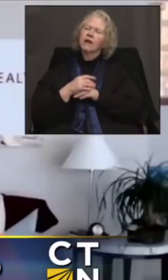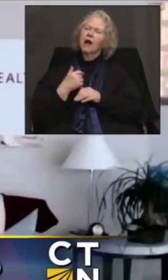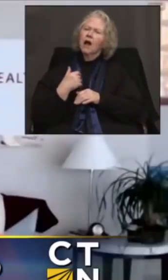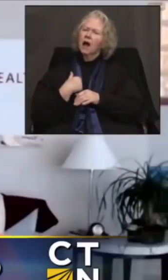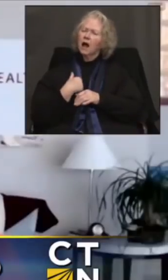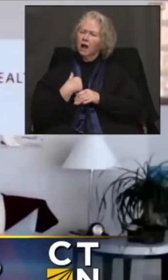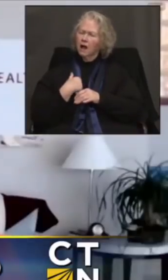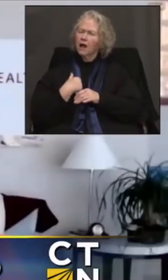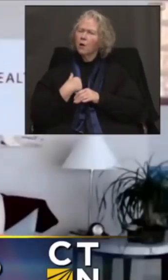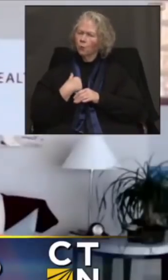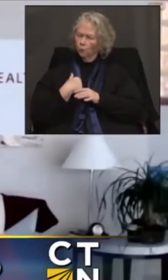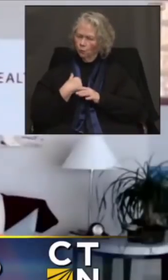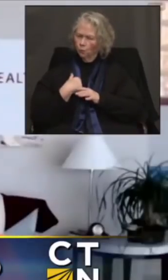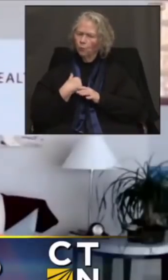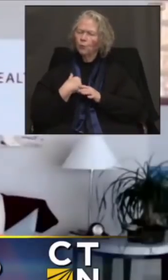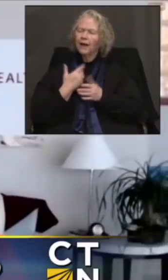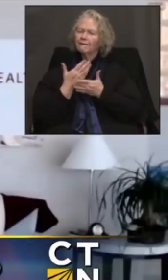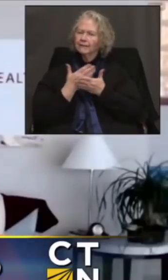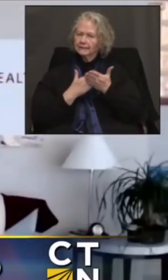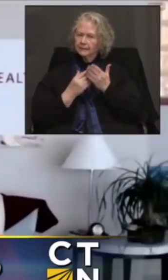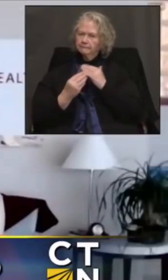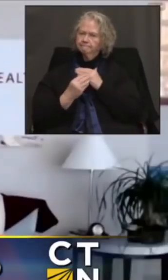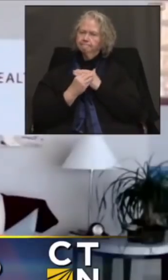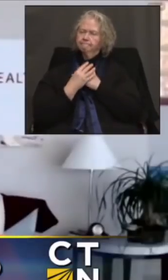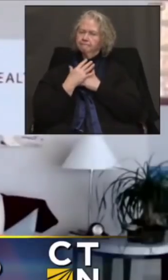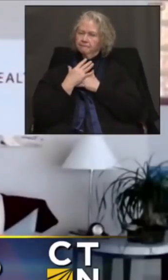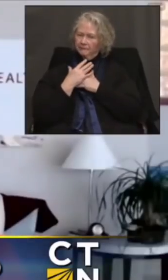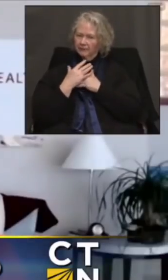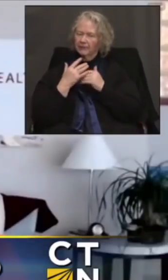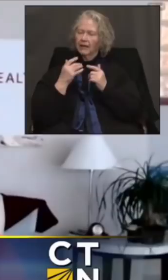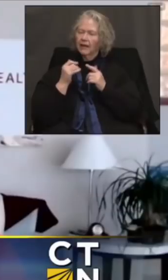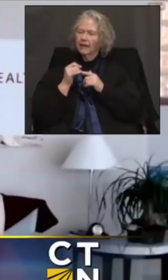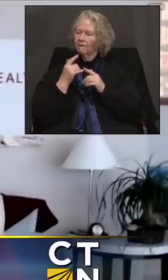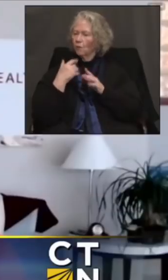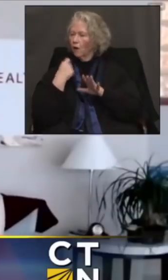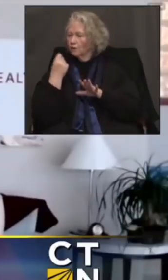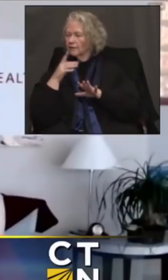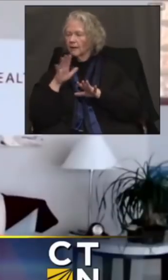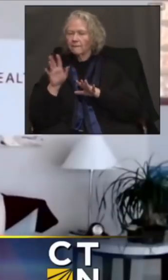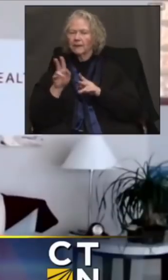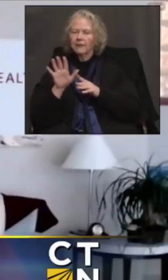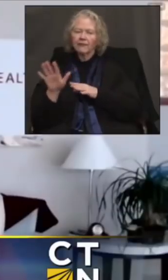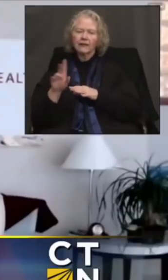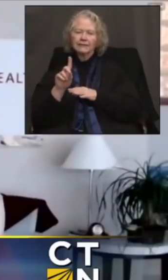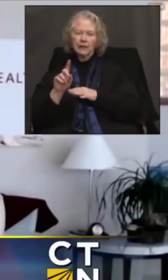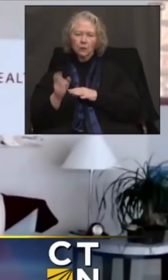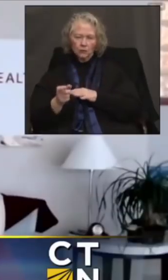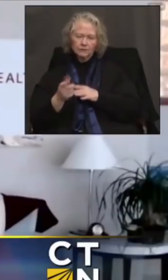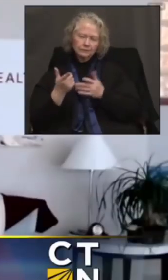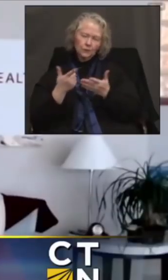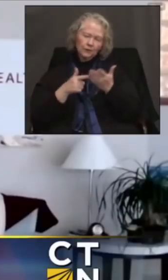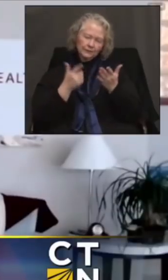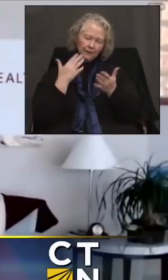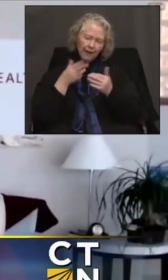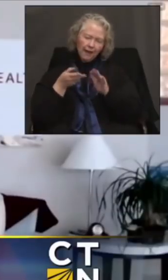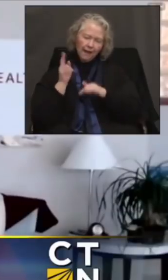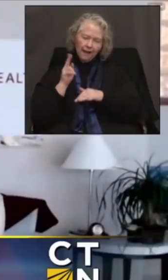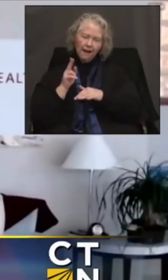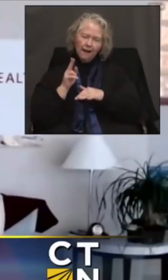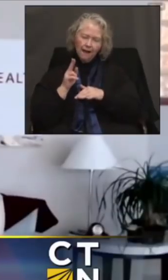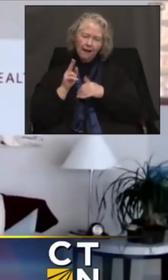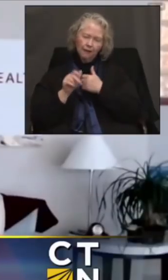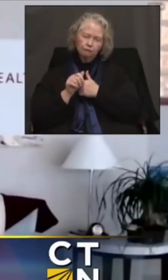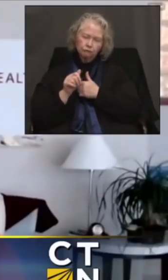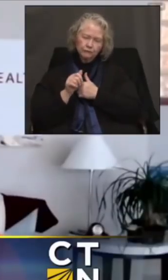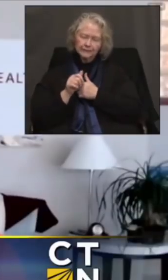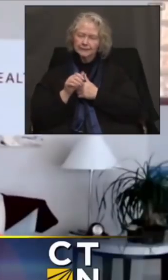guidance. We already have some information about the diagnoses that are, and it's the ones you would expect, the high-risk diagnoses where